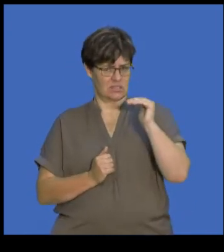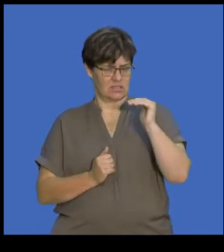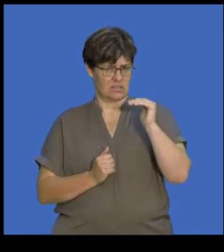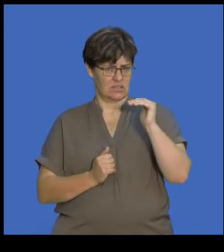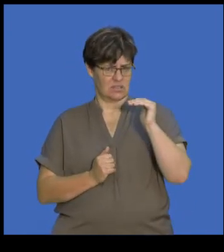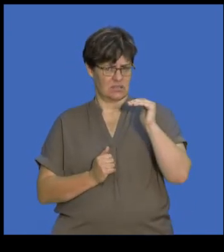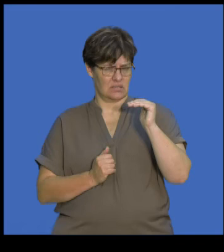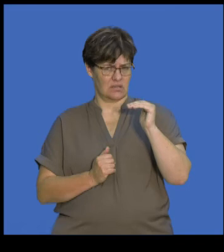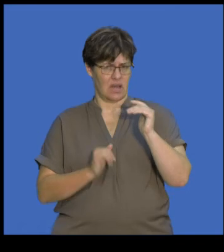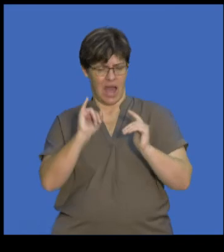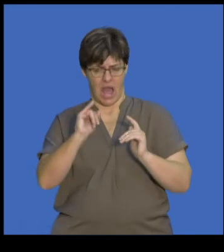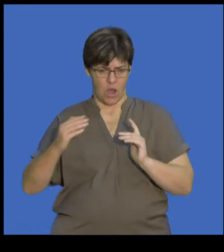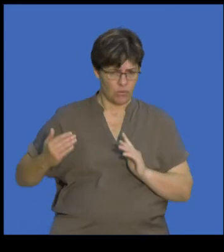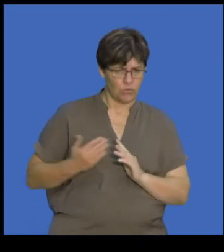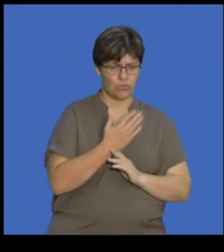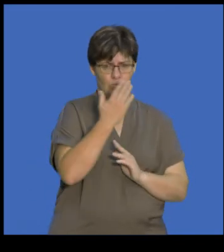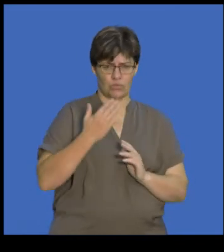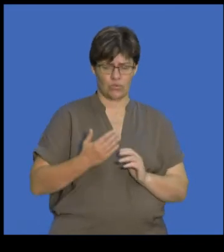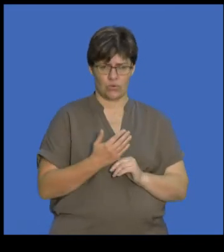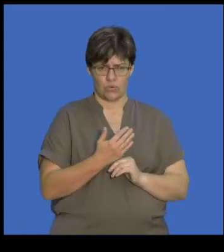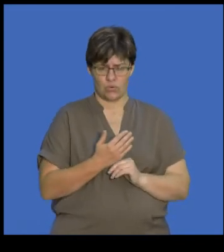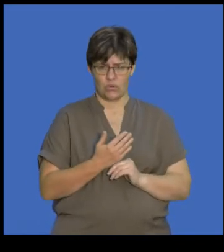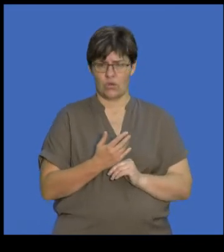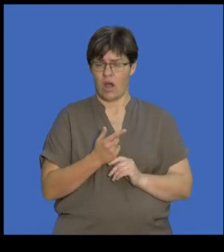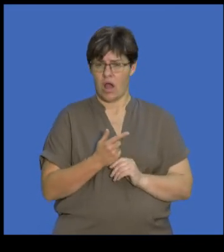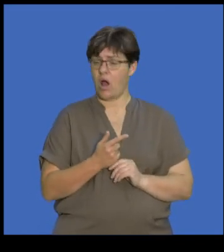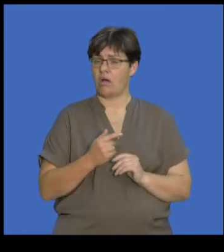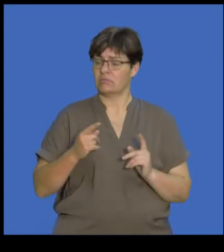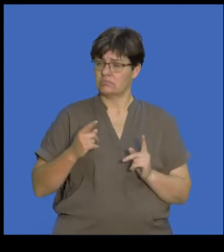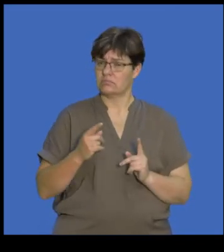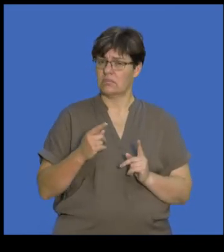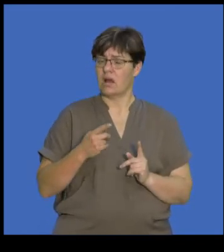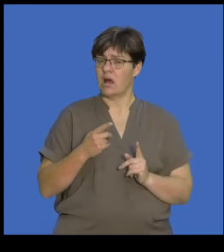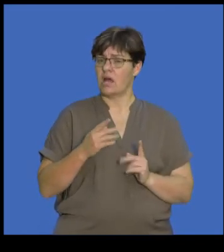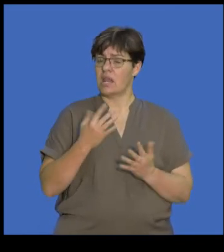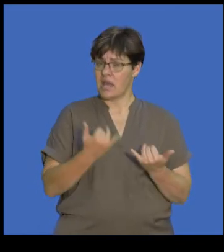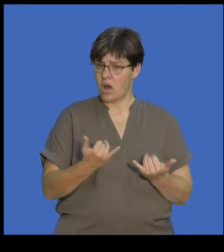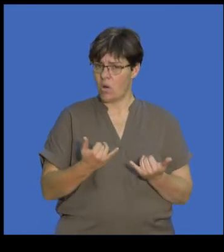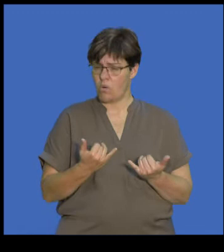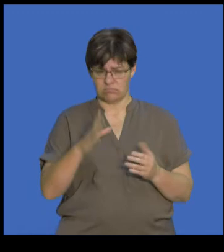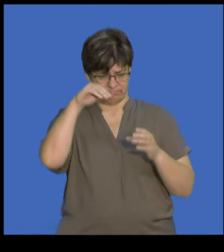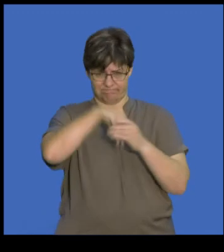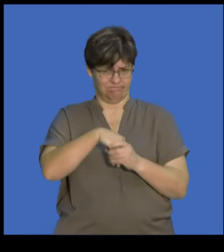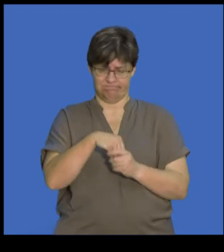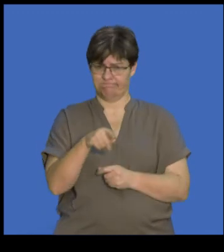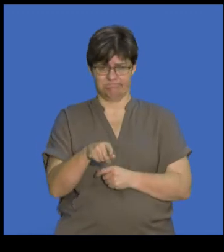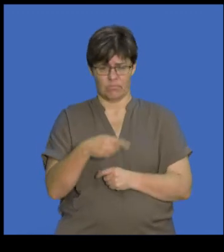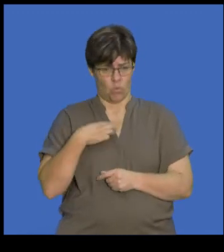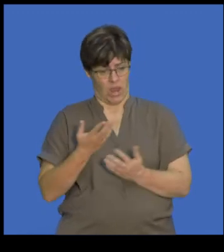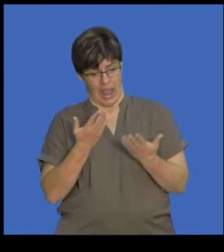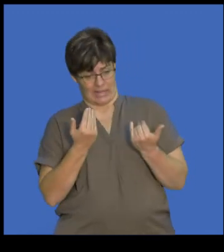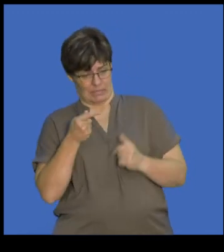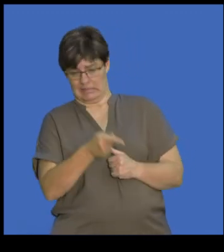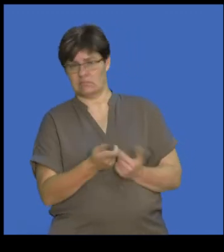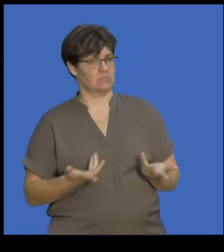it, the potential difference that corresponds to it actually does not fall into what we would have predicted. So